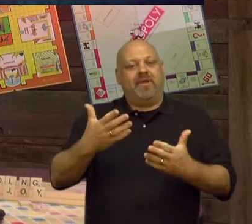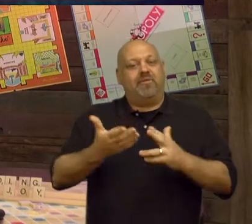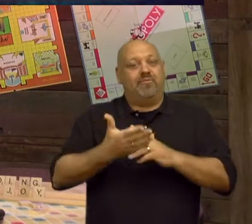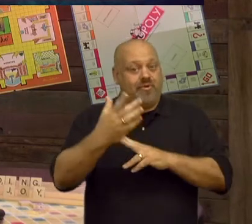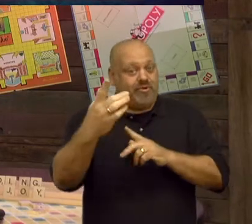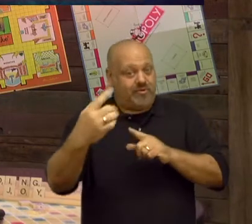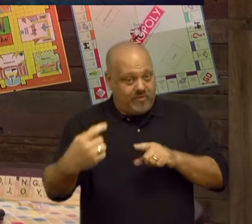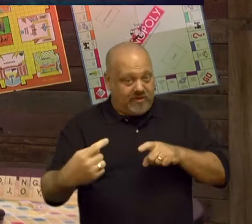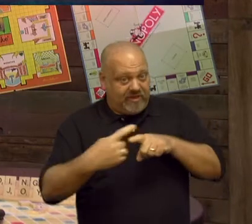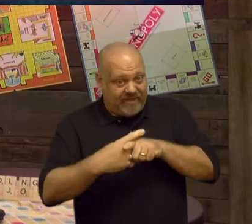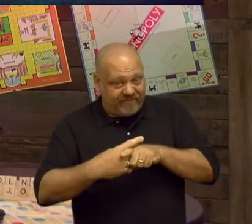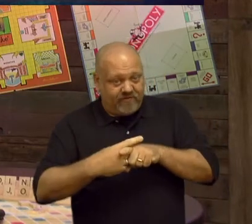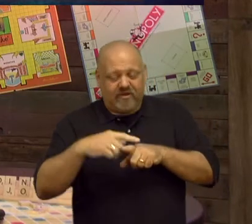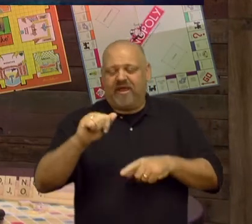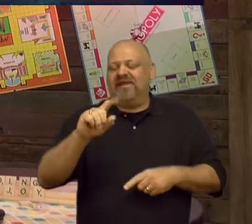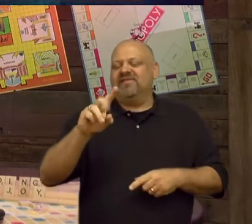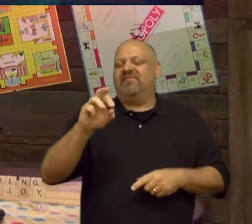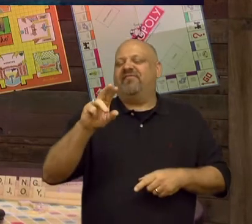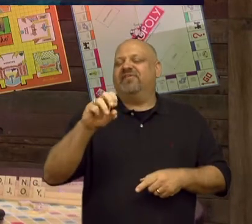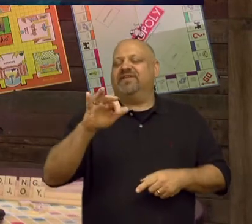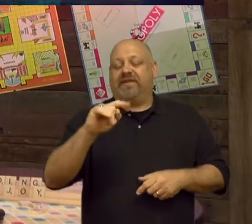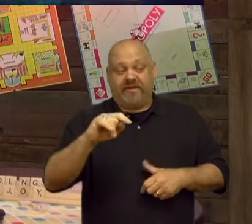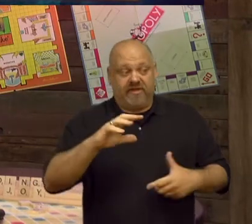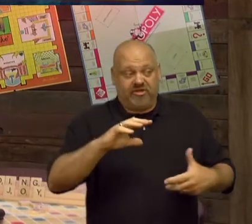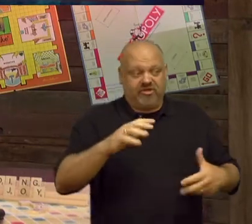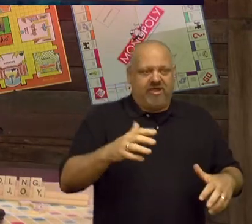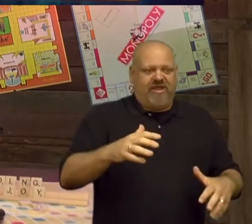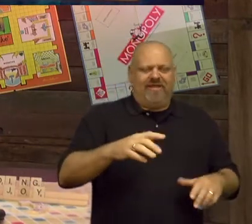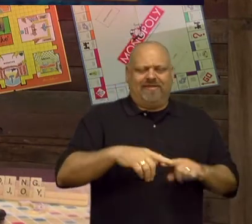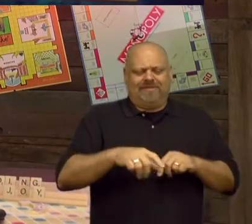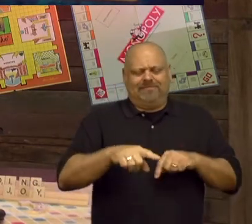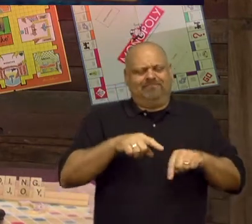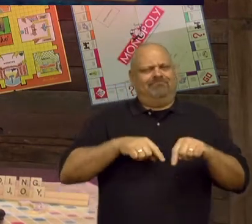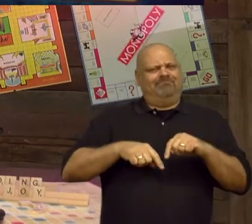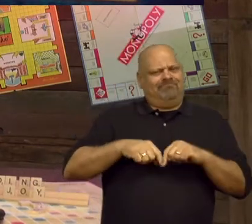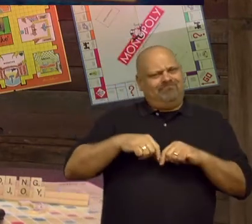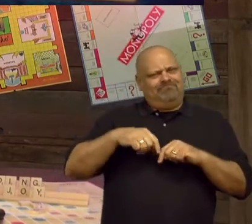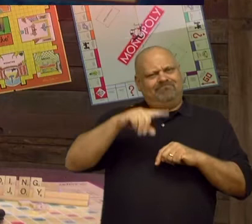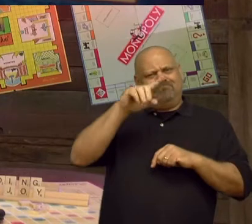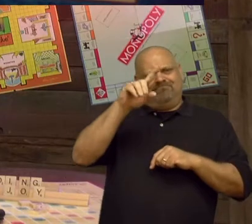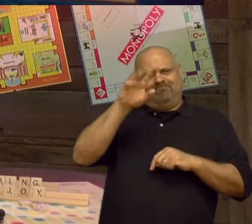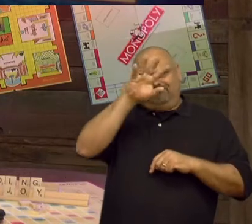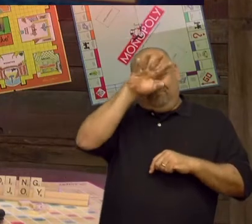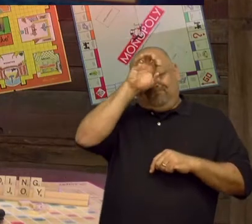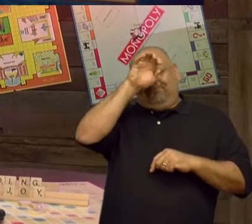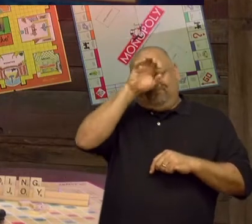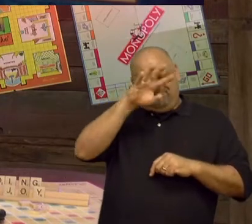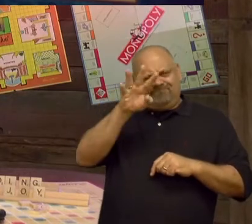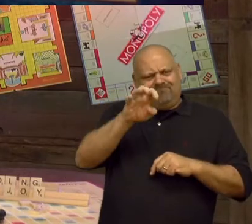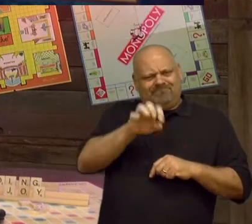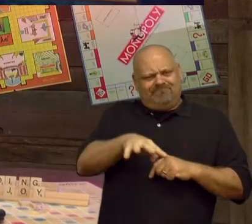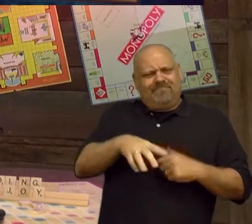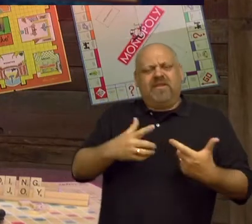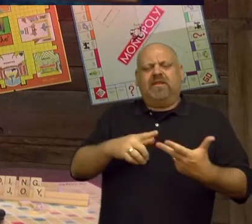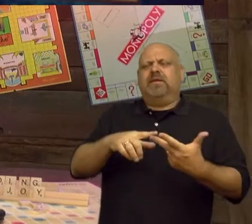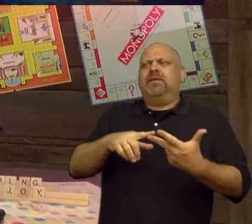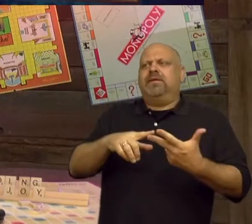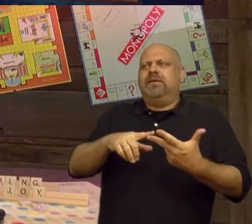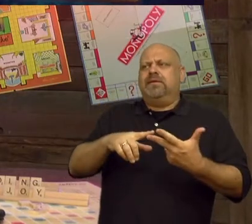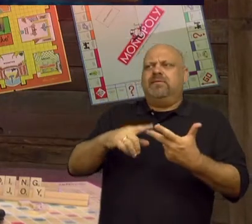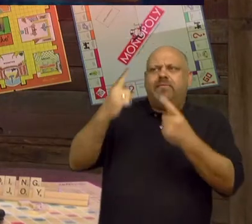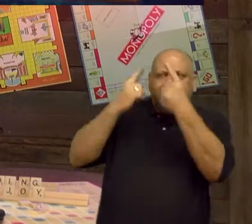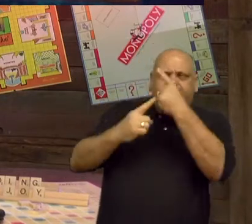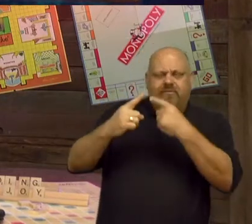Maybe through adversity you've been shaken. You've been taking a step back. You've been questioning or wondering. And that's understandable. When we go